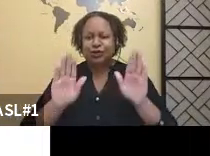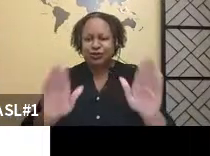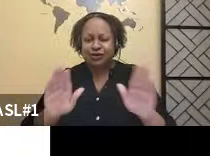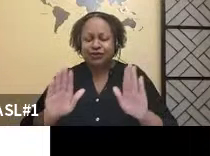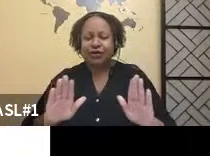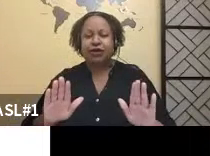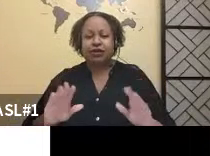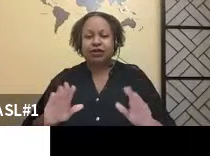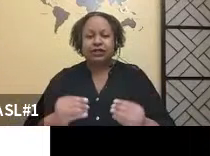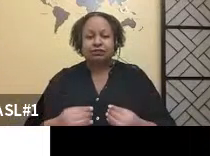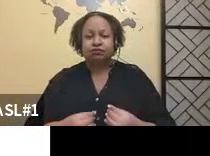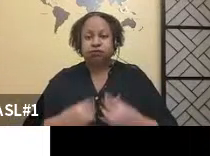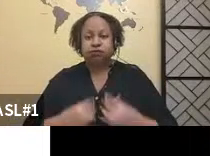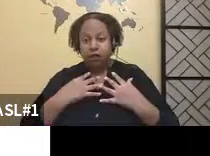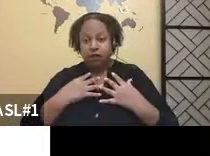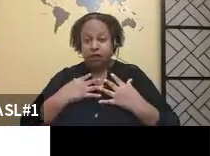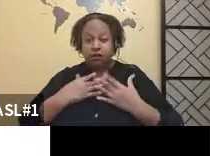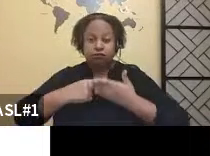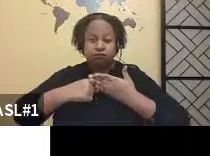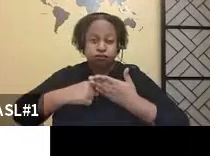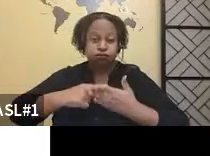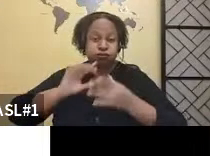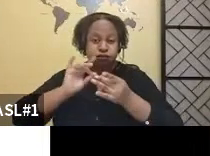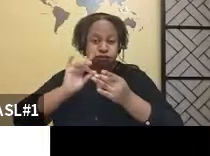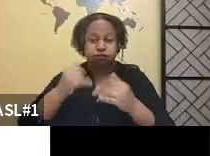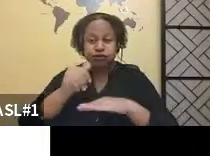inspiring conversation tonight that gave us